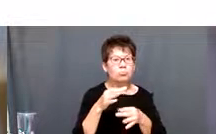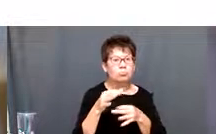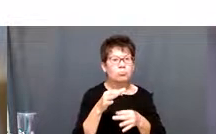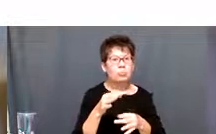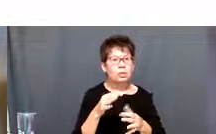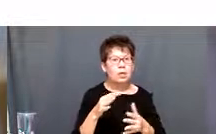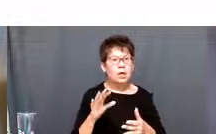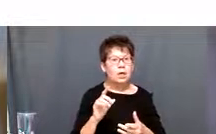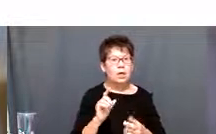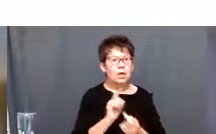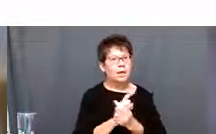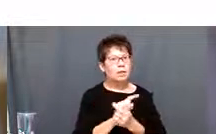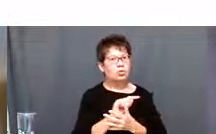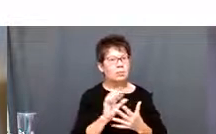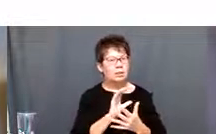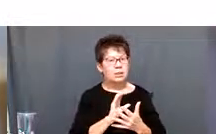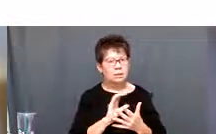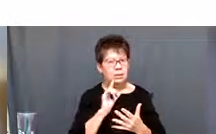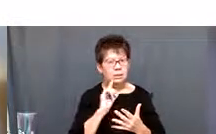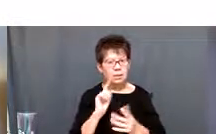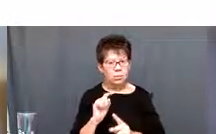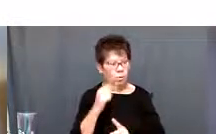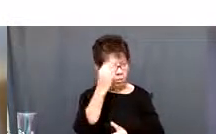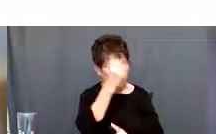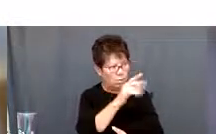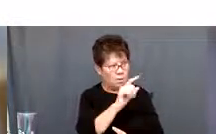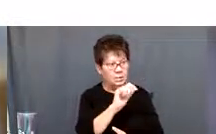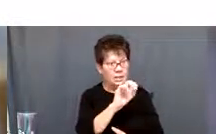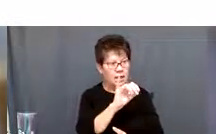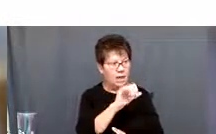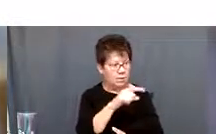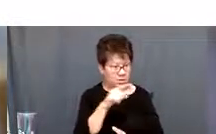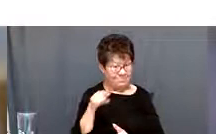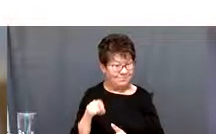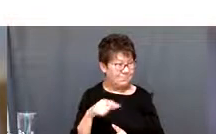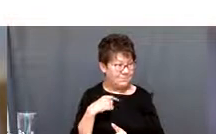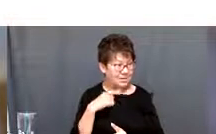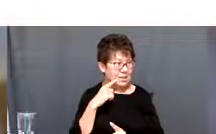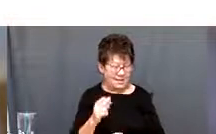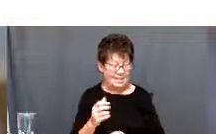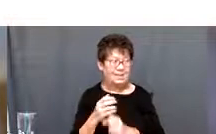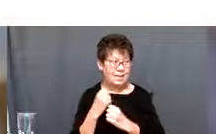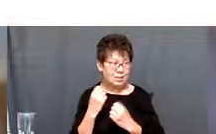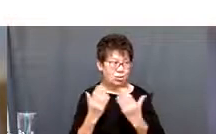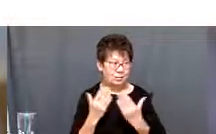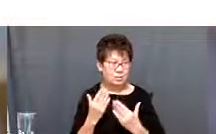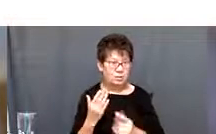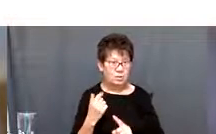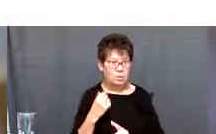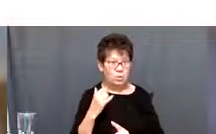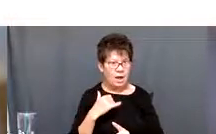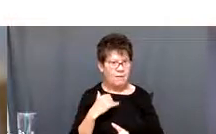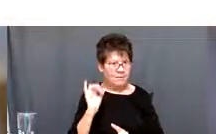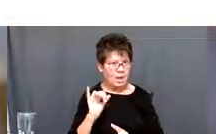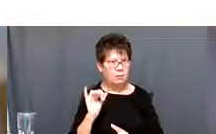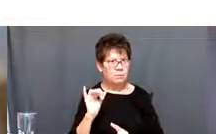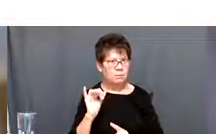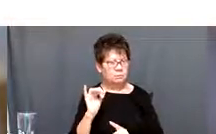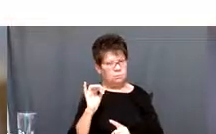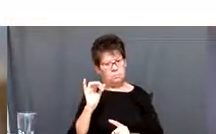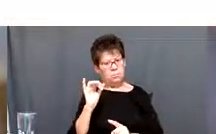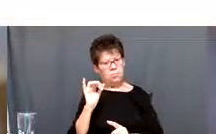will tell TEIS if your child is eligible for special education services. So there will be that assessment process. And if your child